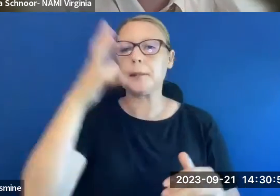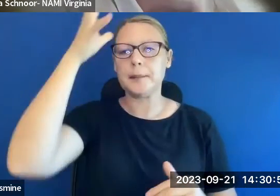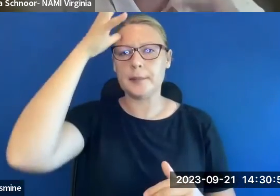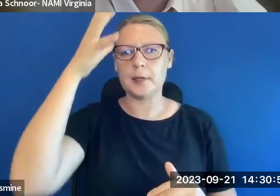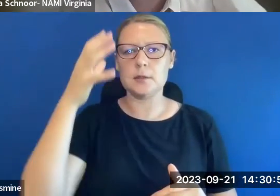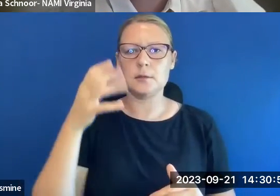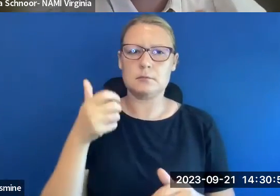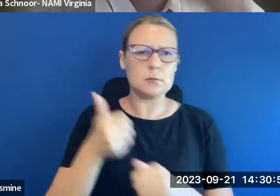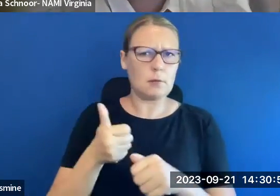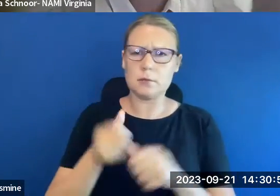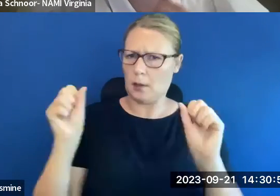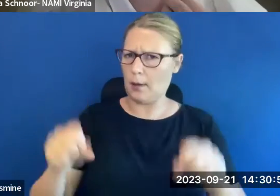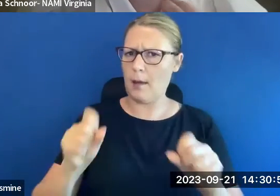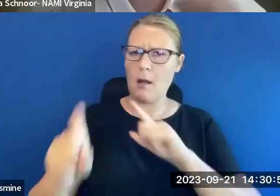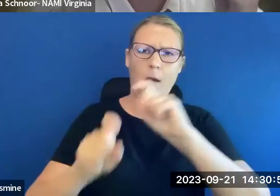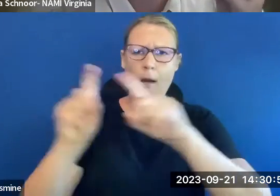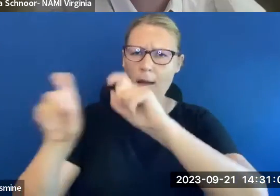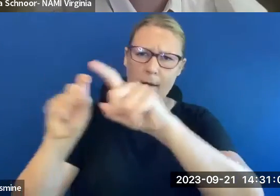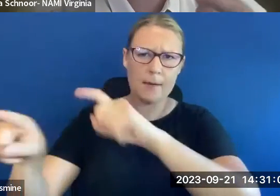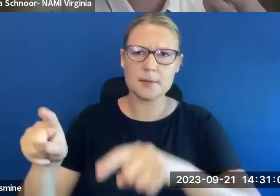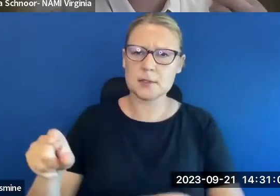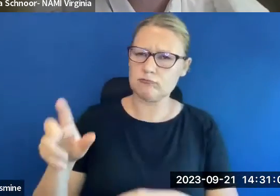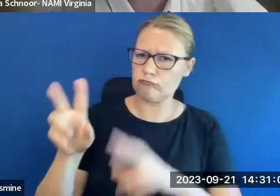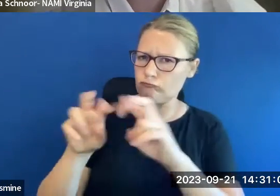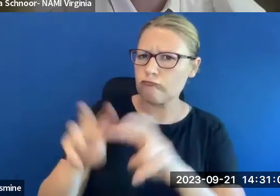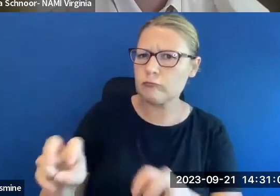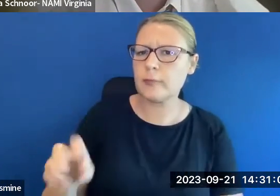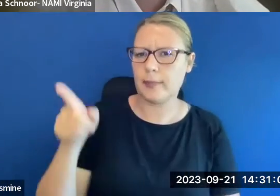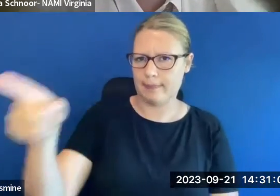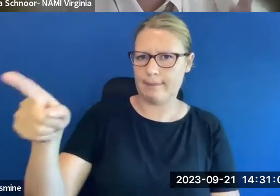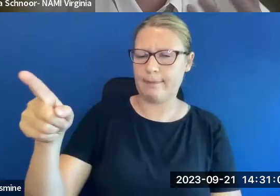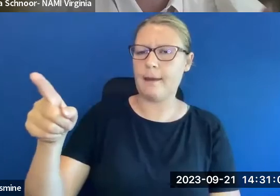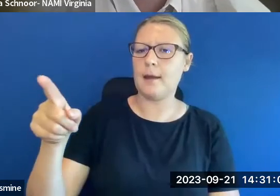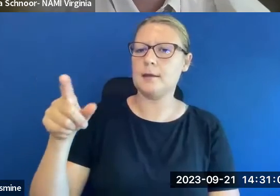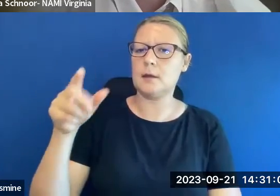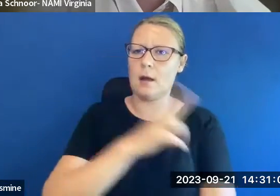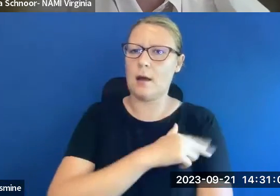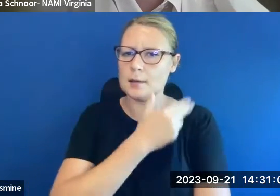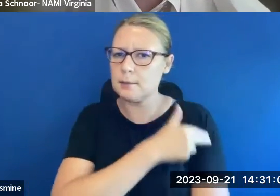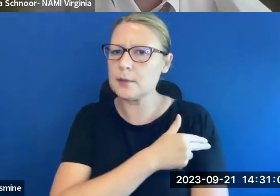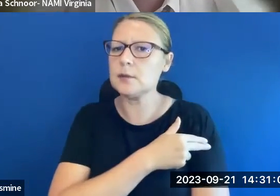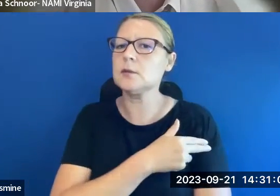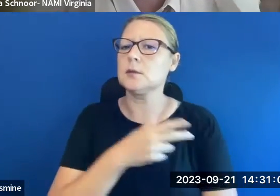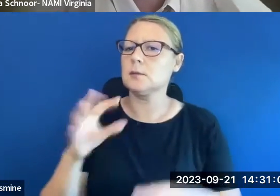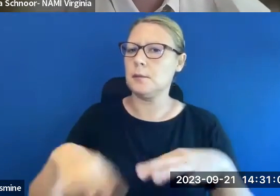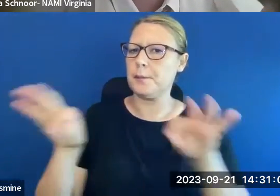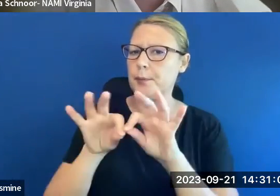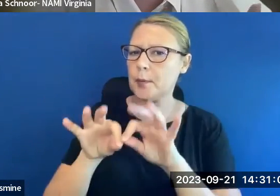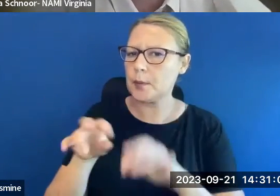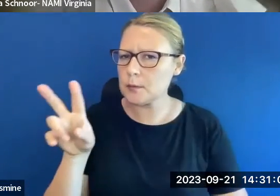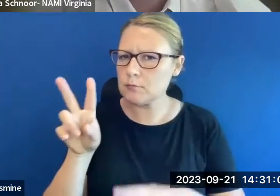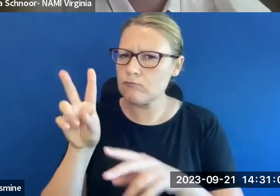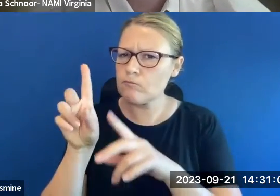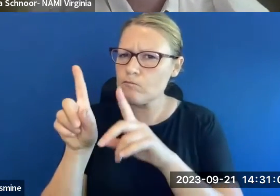you are allowed to ask all of the questions and vet the facility and make sure that it is something where your youth will